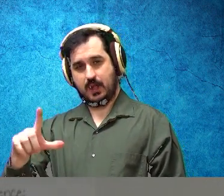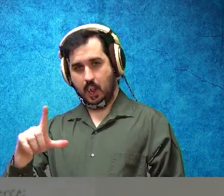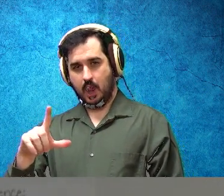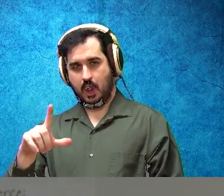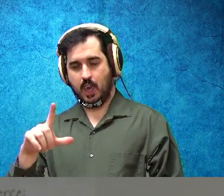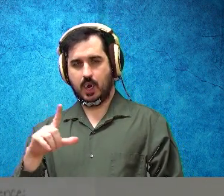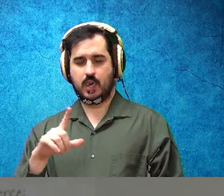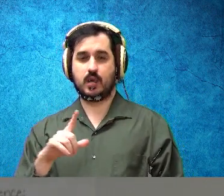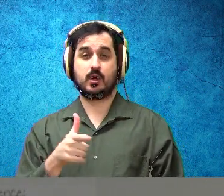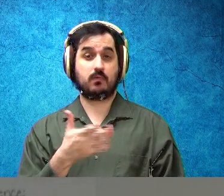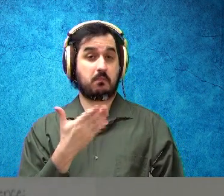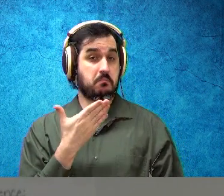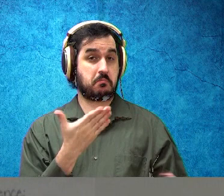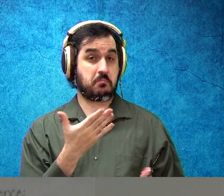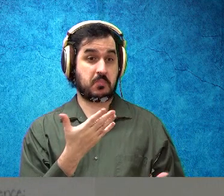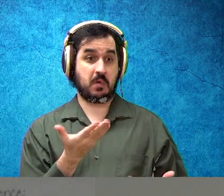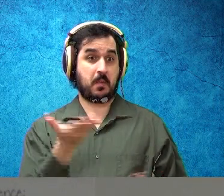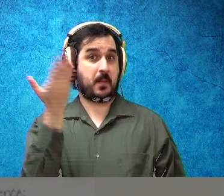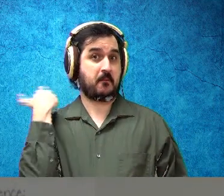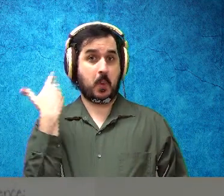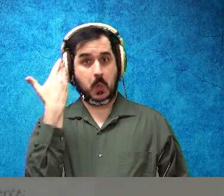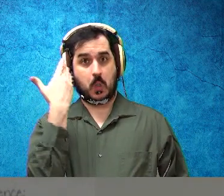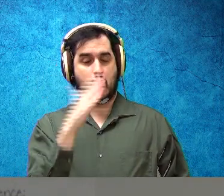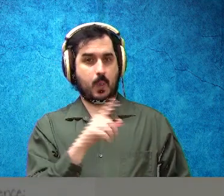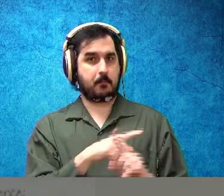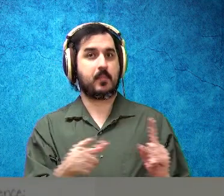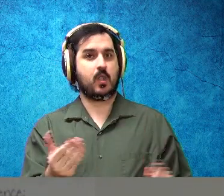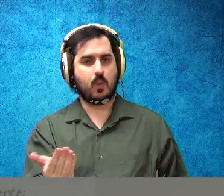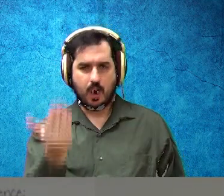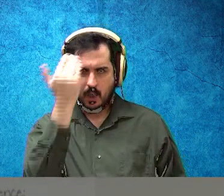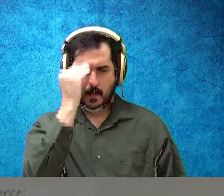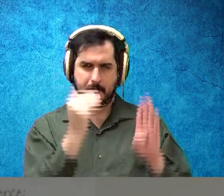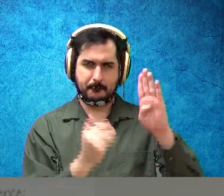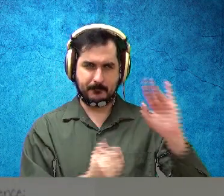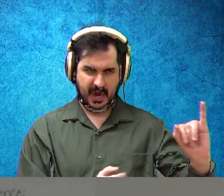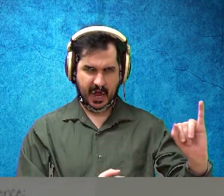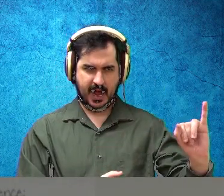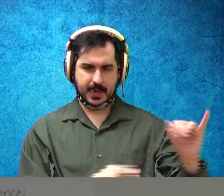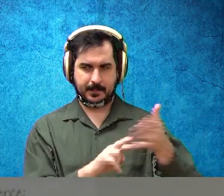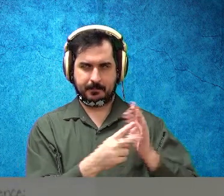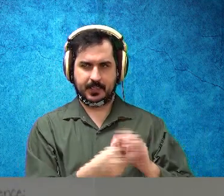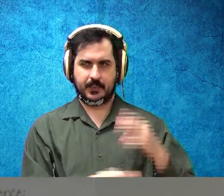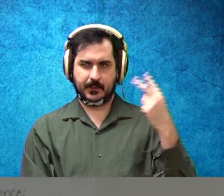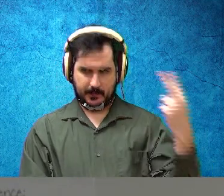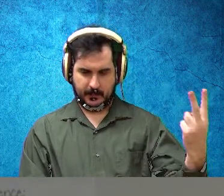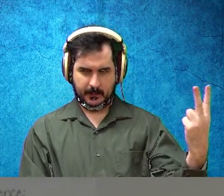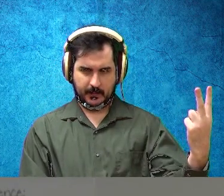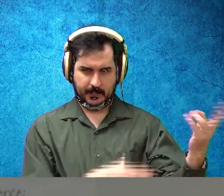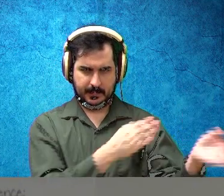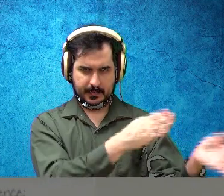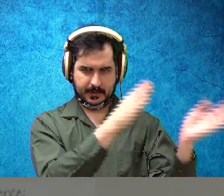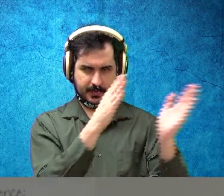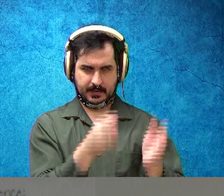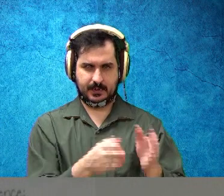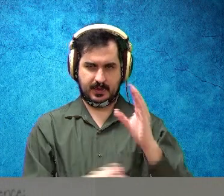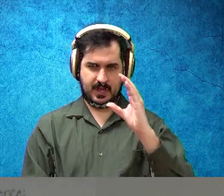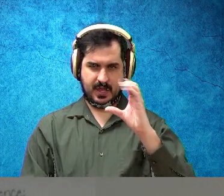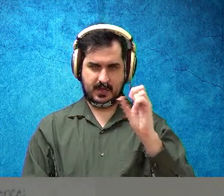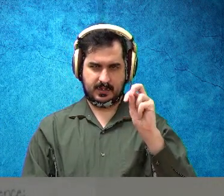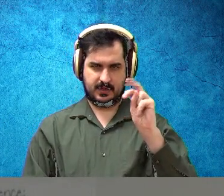you might not have known it, but we knew what bi meant. What did bi mean? It meant 2. We knew what cent